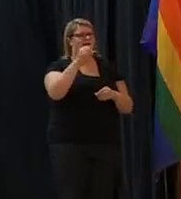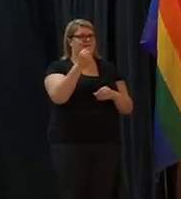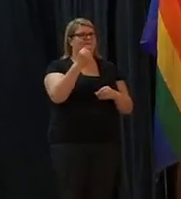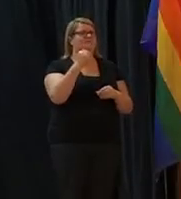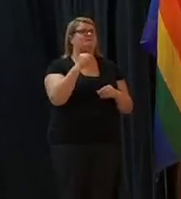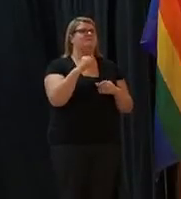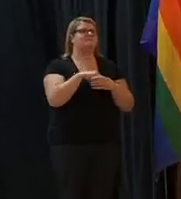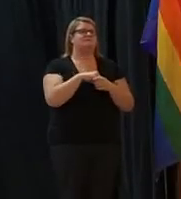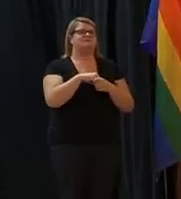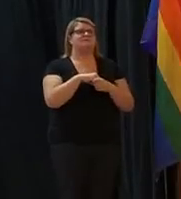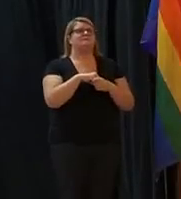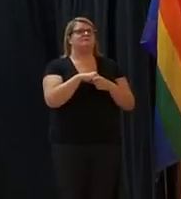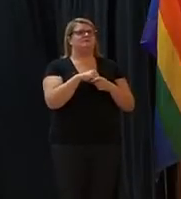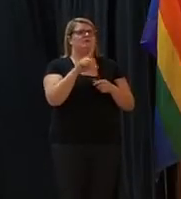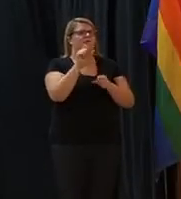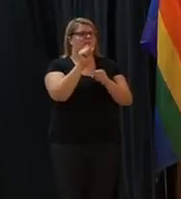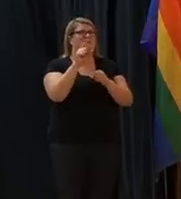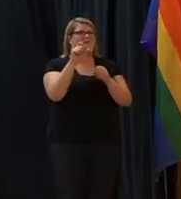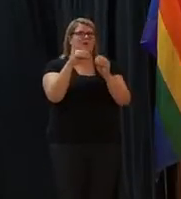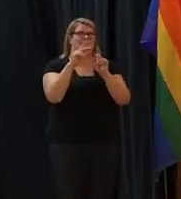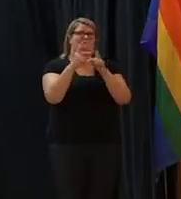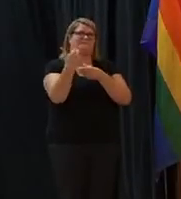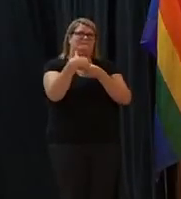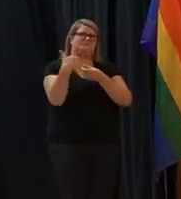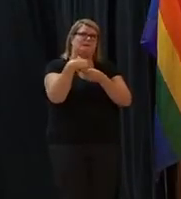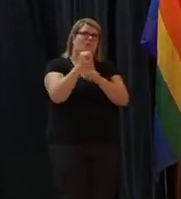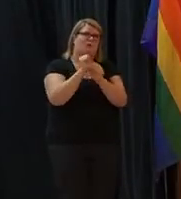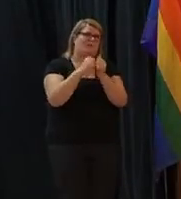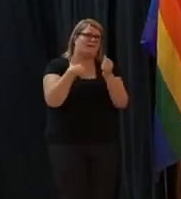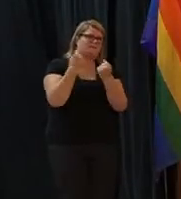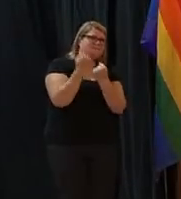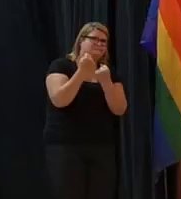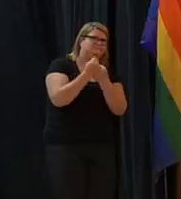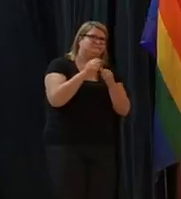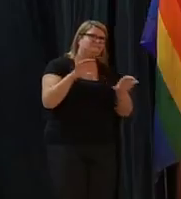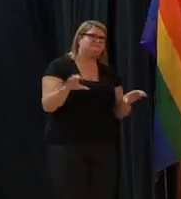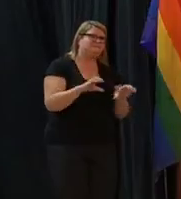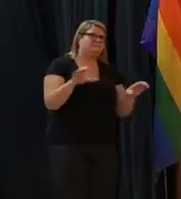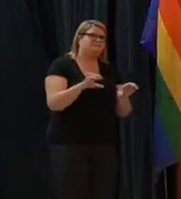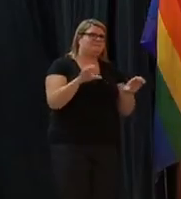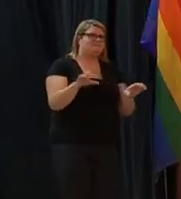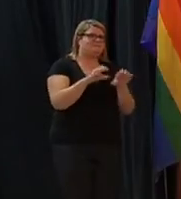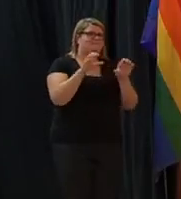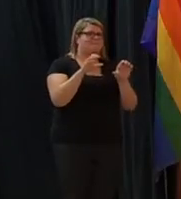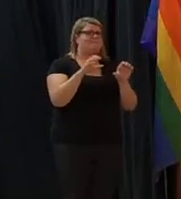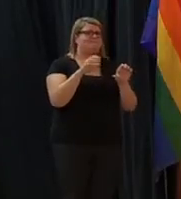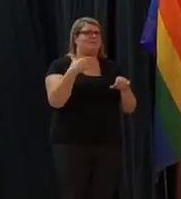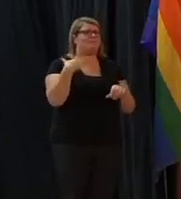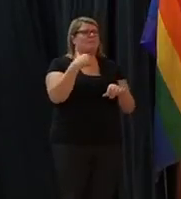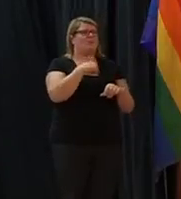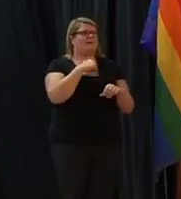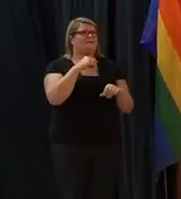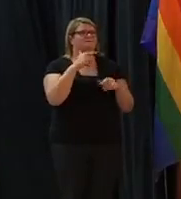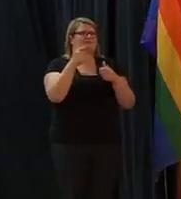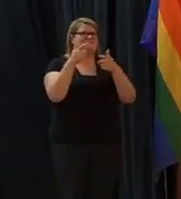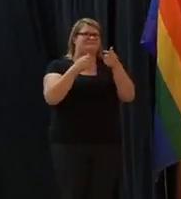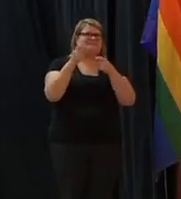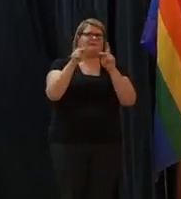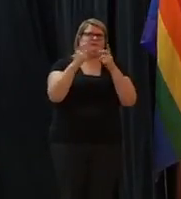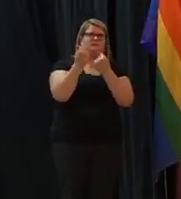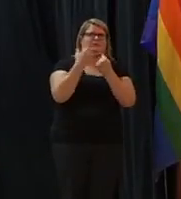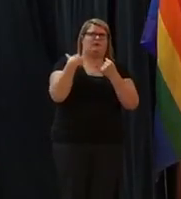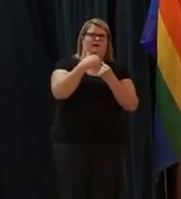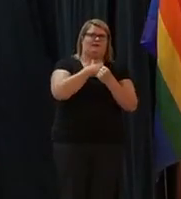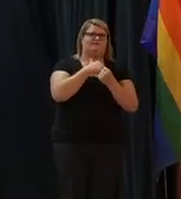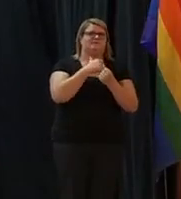actually collaborating, working together with us. I'm talking about working with the feminist movement, which are in position now to support us, to drive our agenda